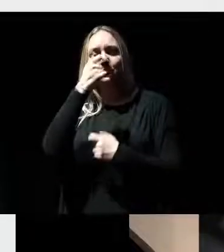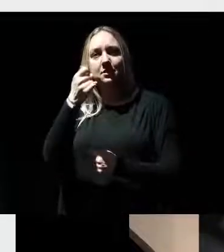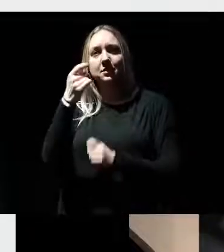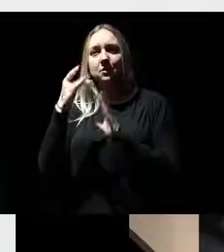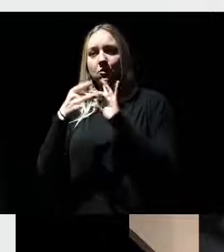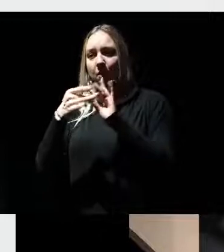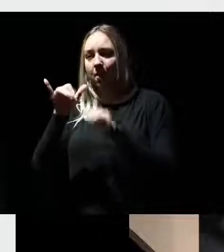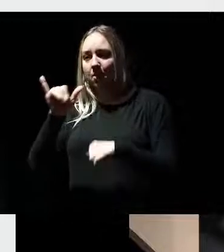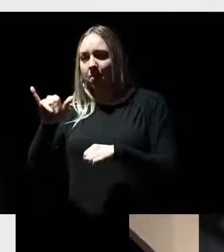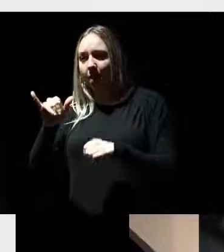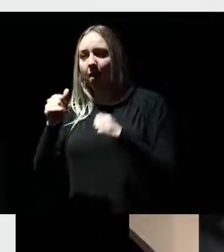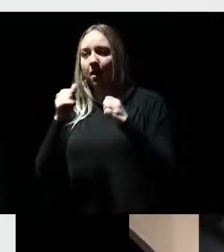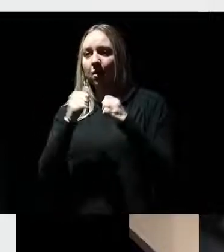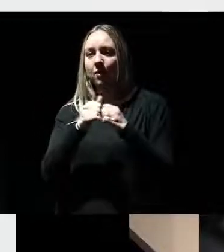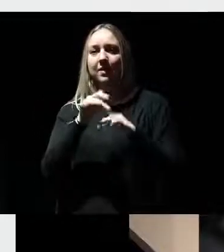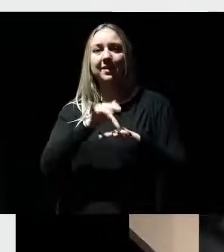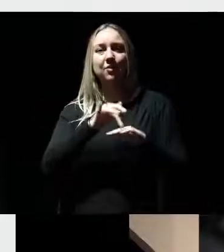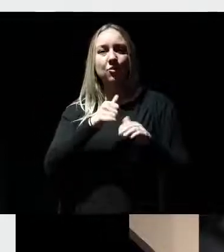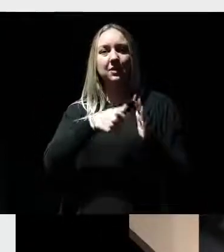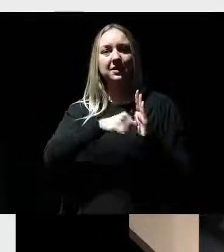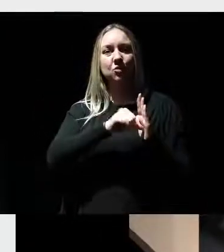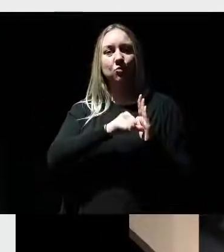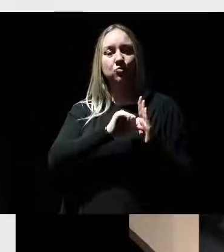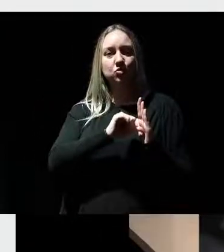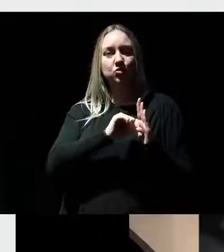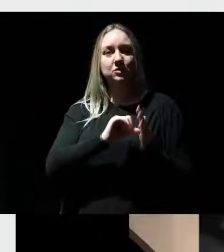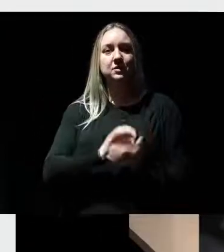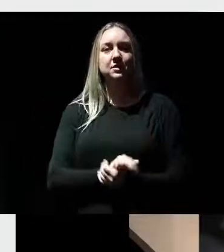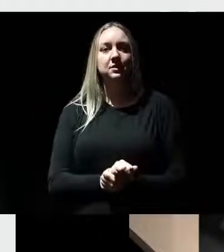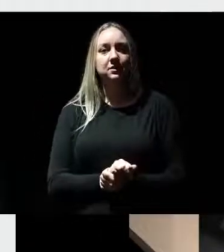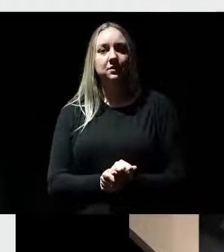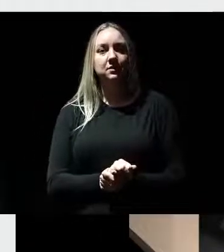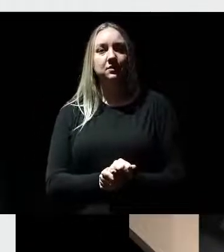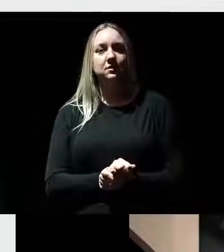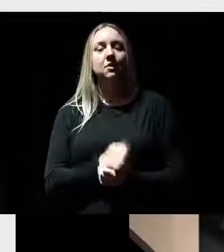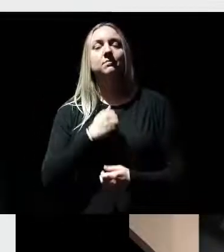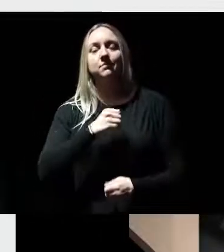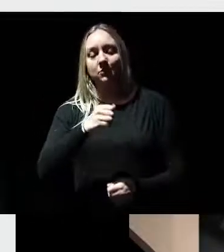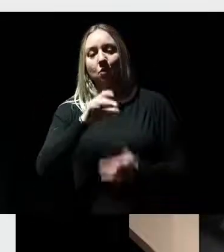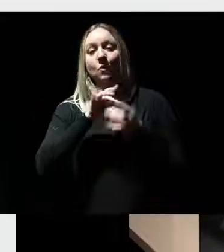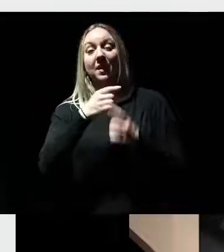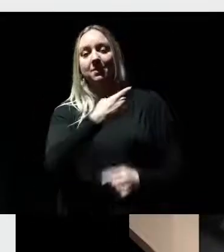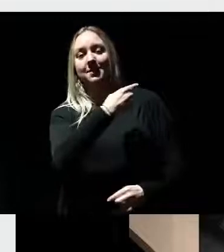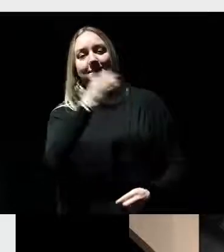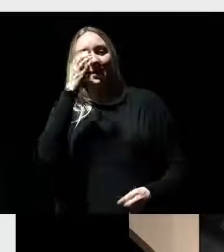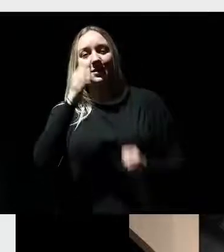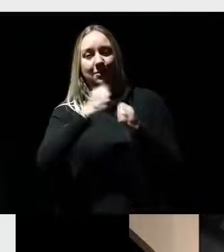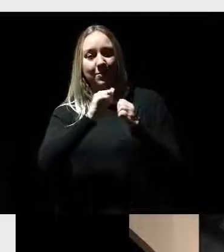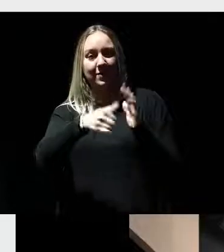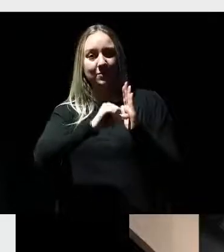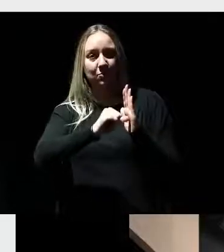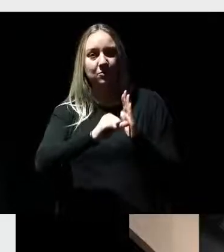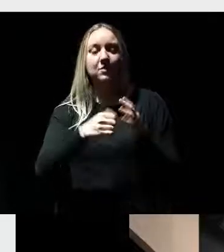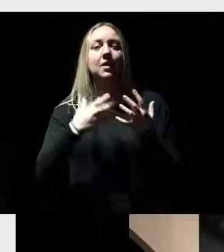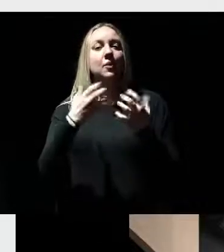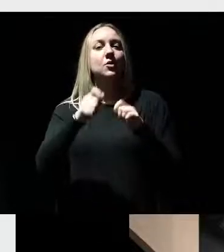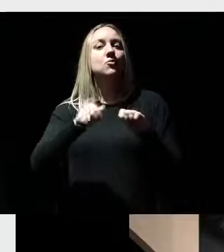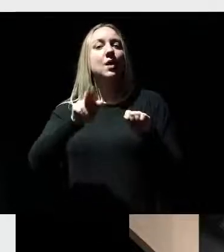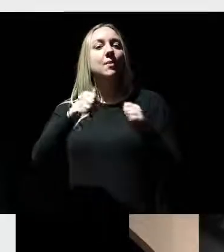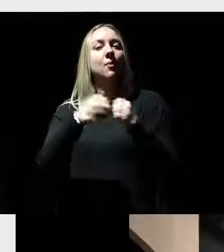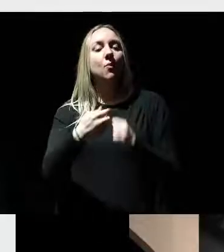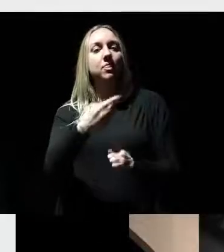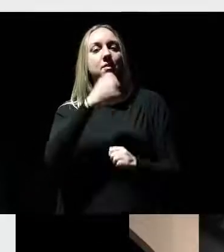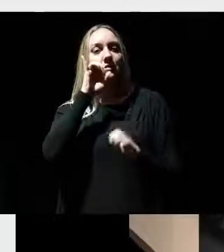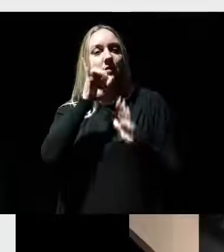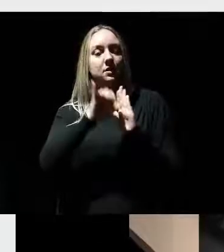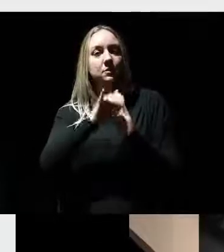are part of the collection here at RIT. And I want to finish with this image because I think it really captures the spirit of the hall